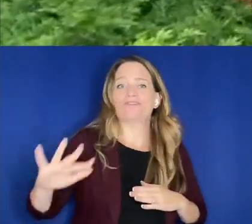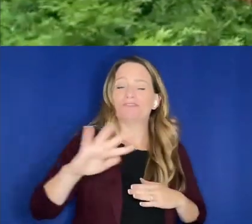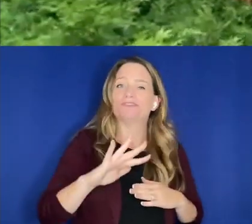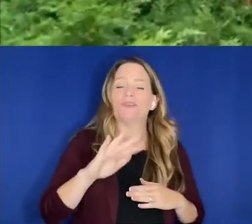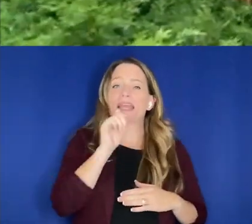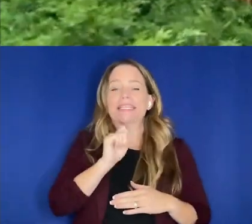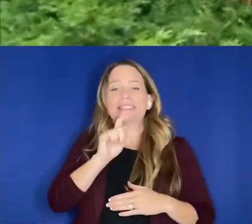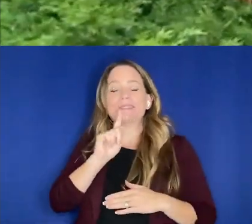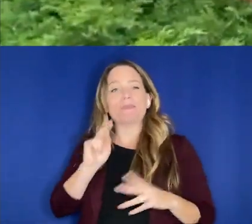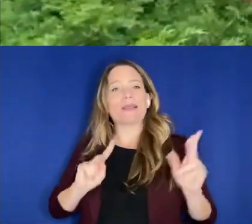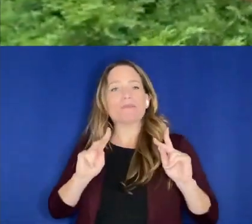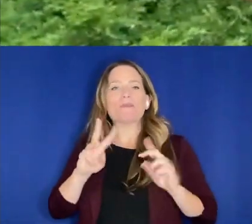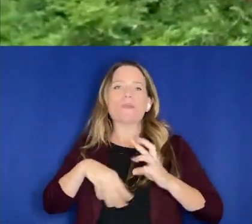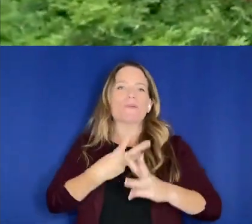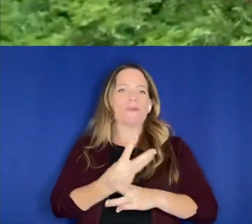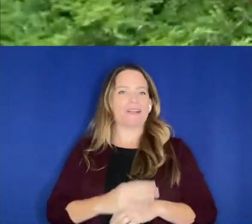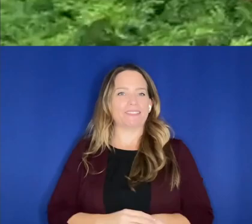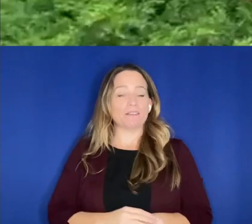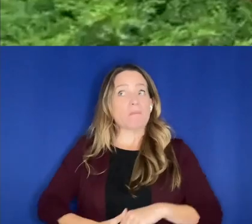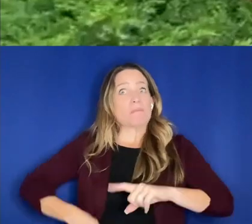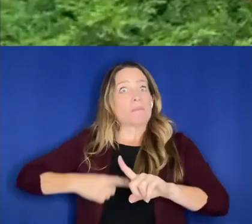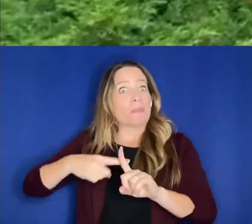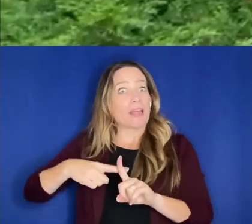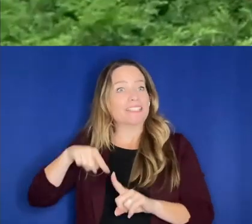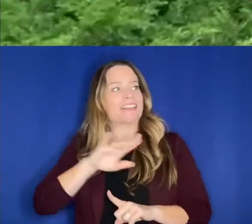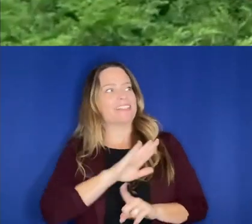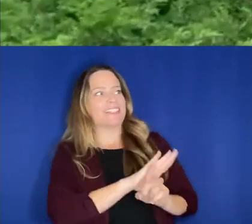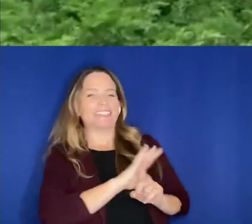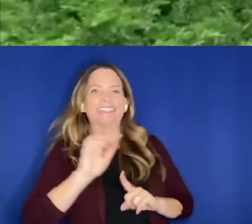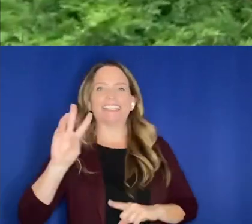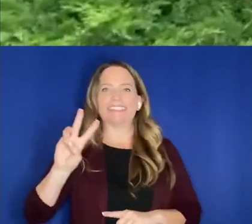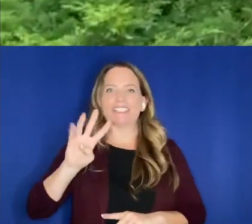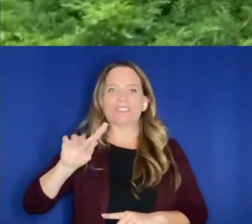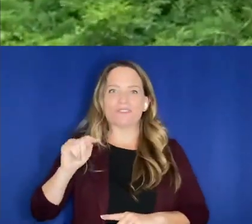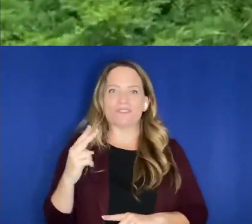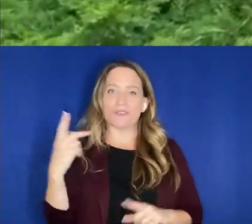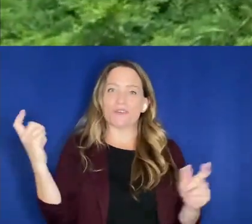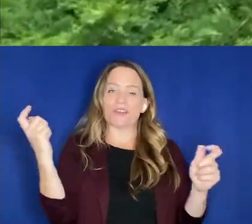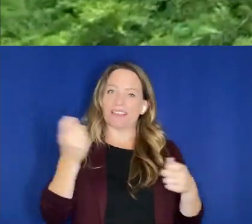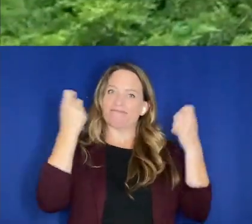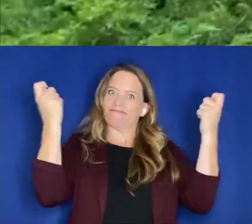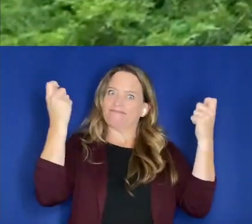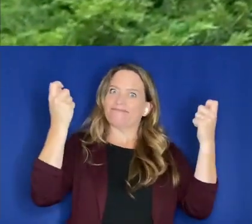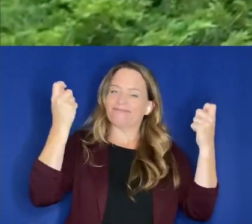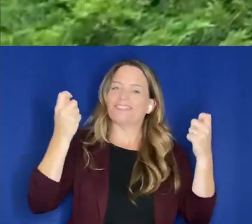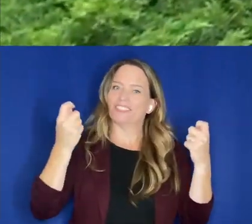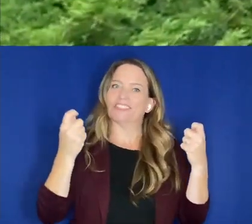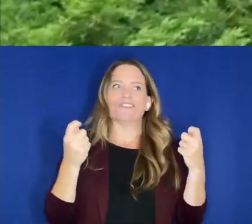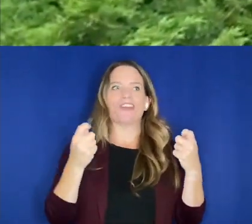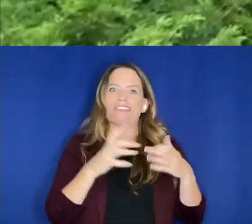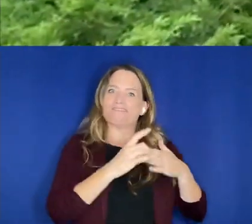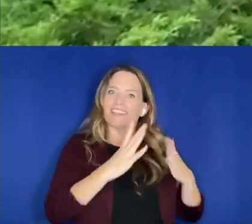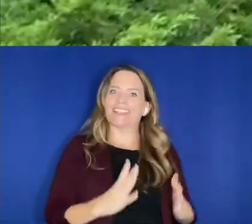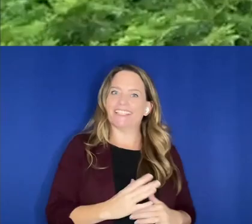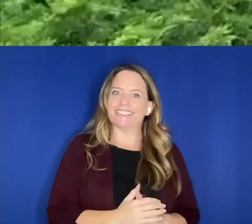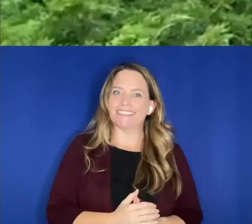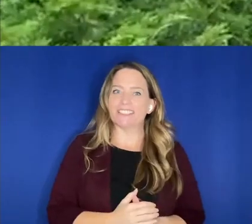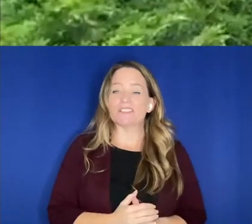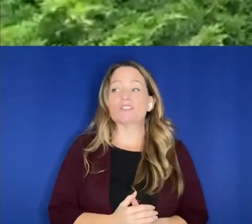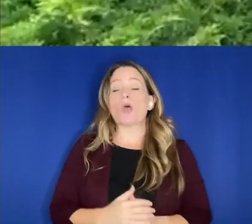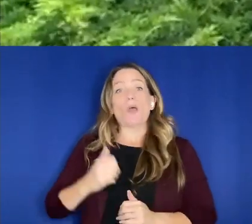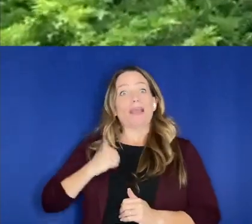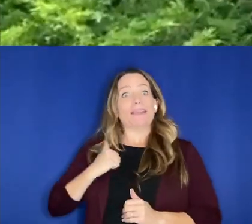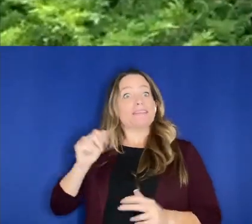world. This year, 2021, also marks the 64th anniversary of His Highness being the Imam. This gives us an opportunity